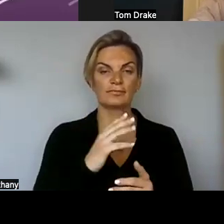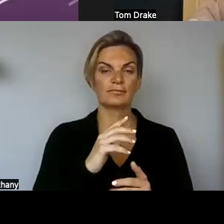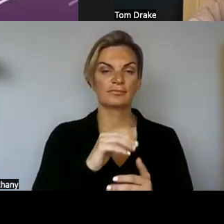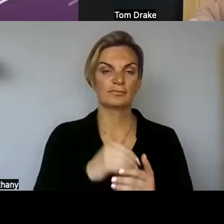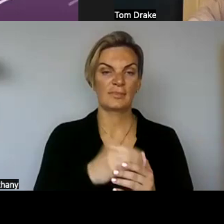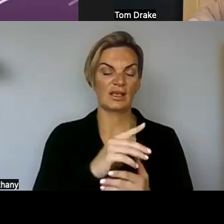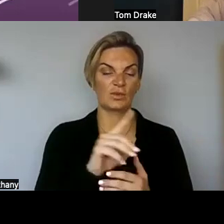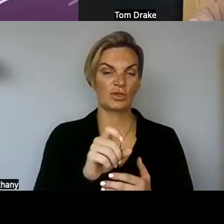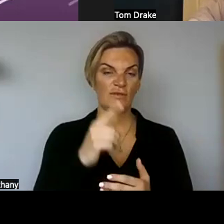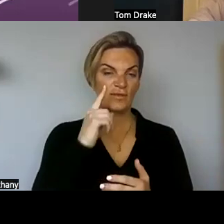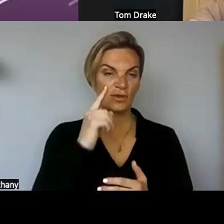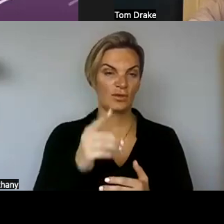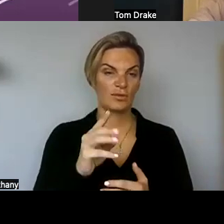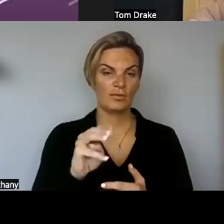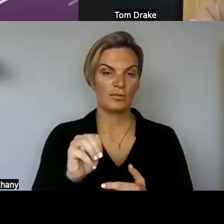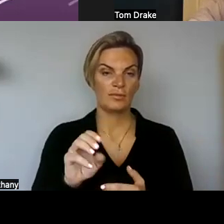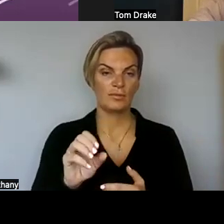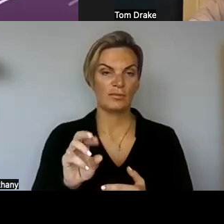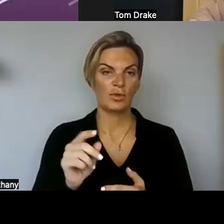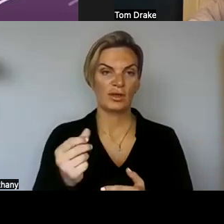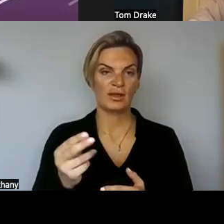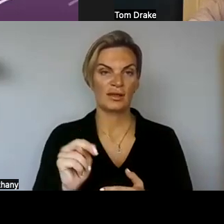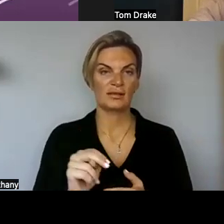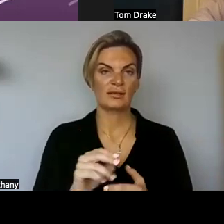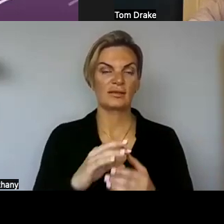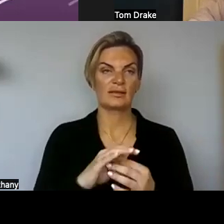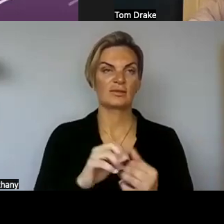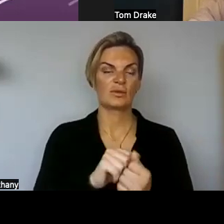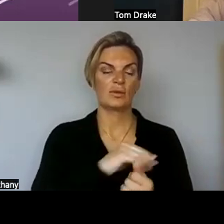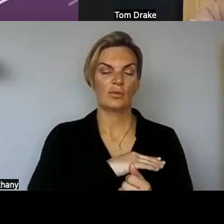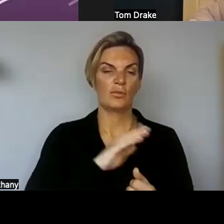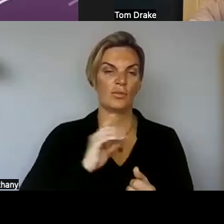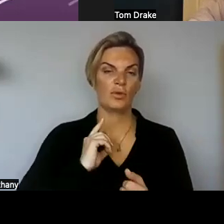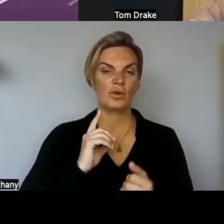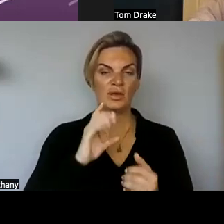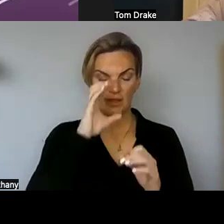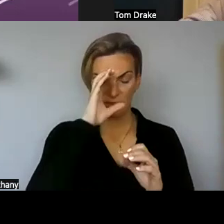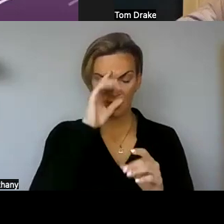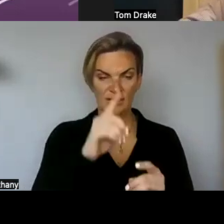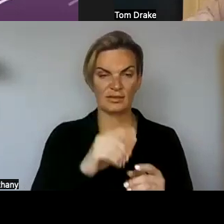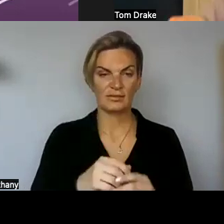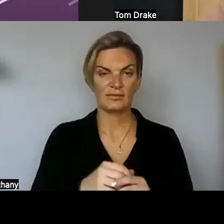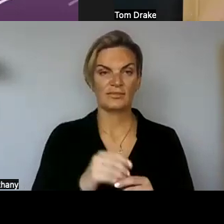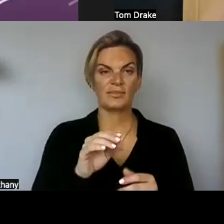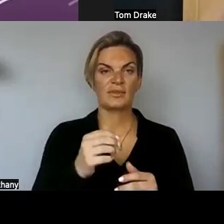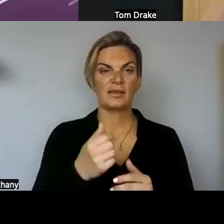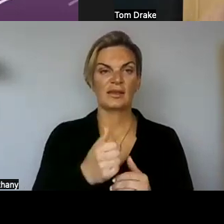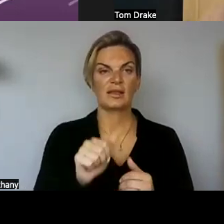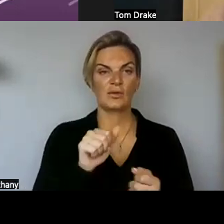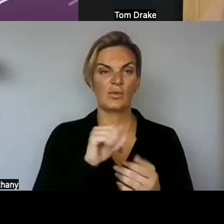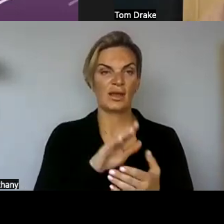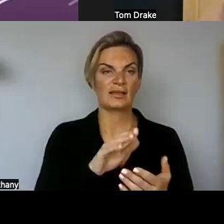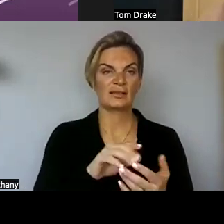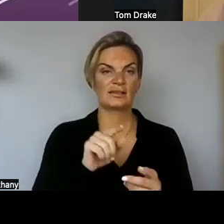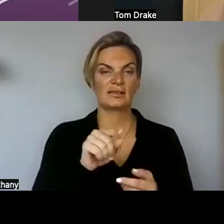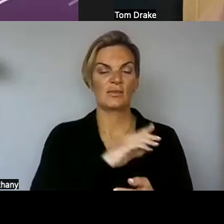this is the last of the Board of Education related questions. Have there been ways the village board and Board of Education have worked together